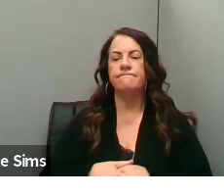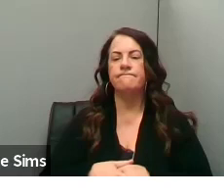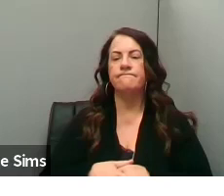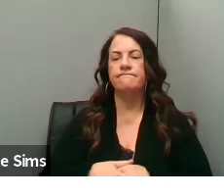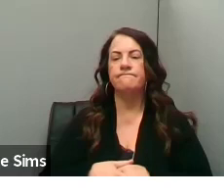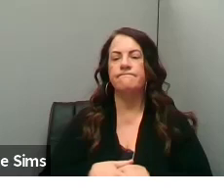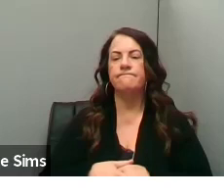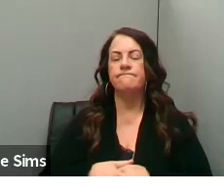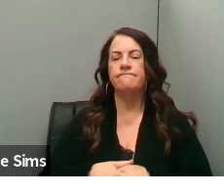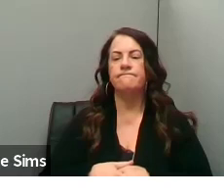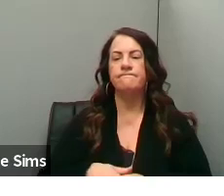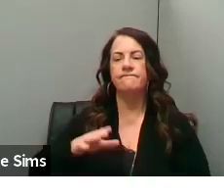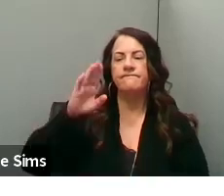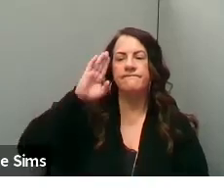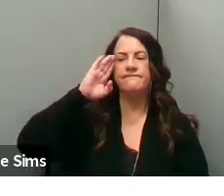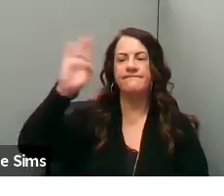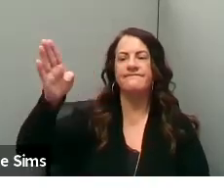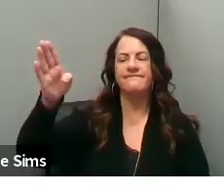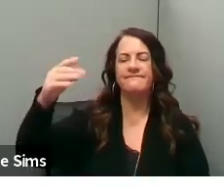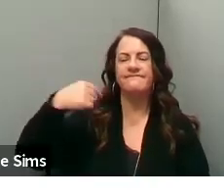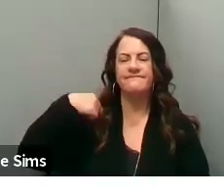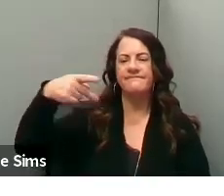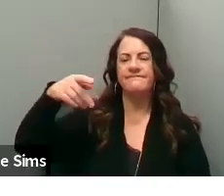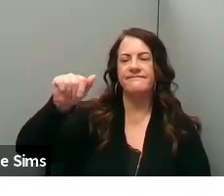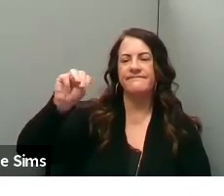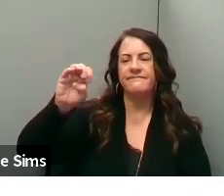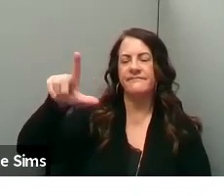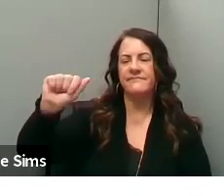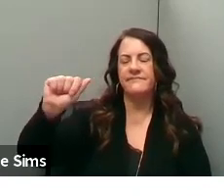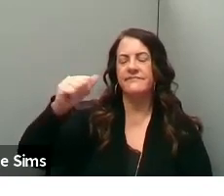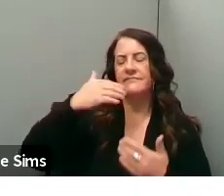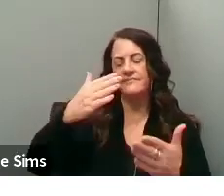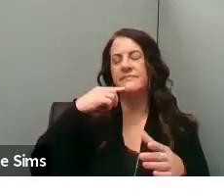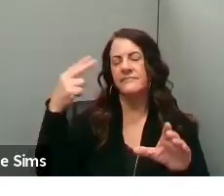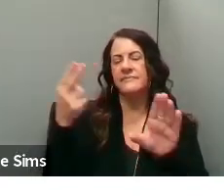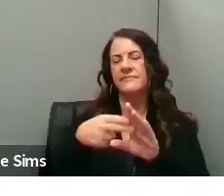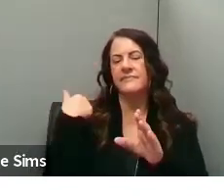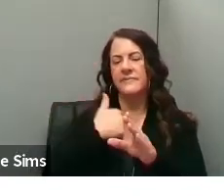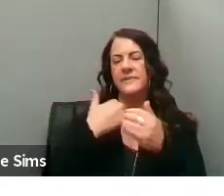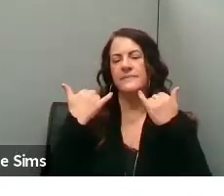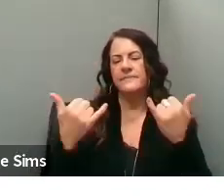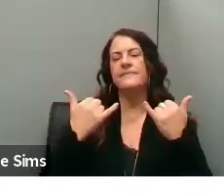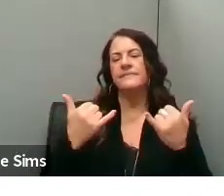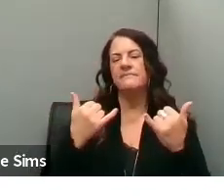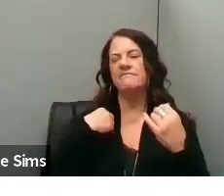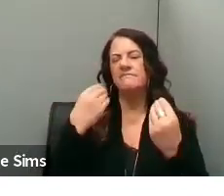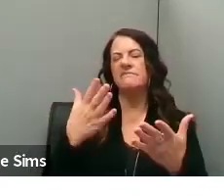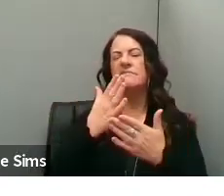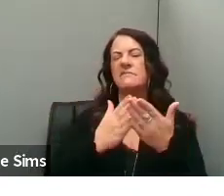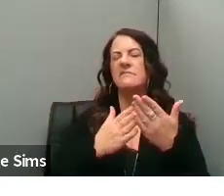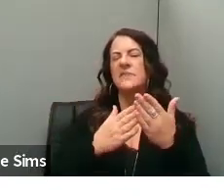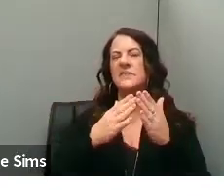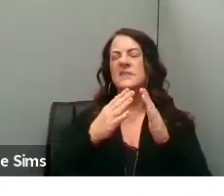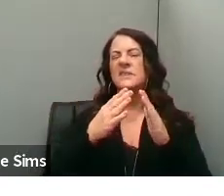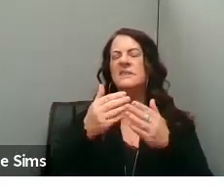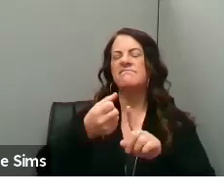Hi, everyone. This is Pamela Cohen. Thank you for joining us today. I'm going to give you a little bit of background on the topic of reasonable